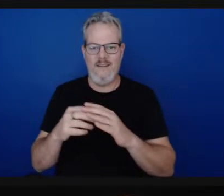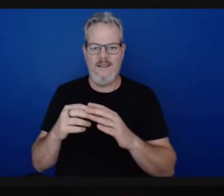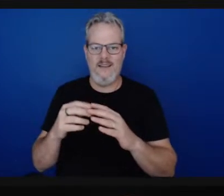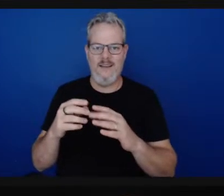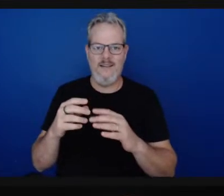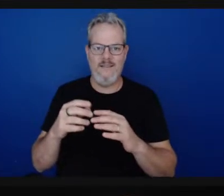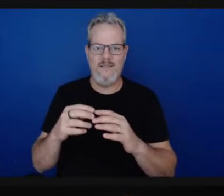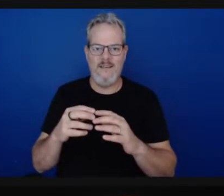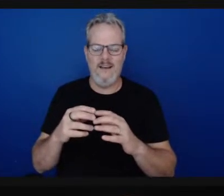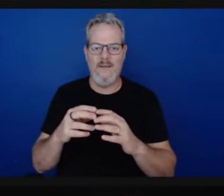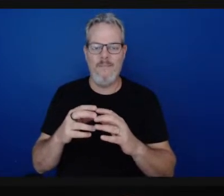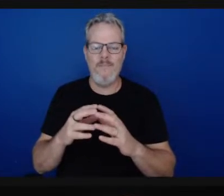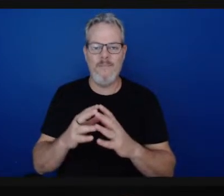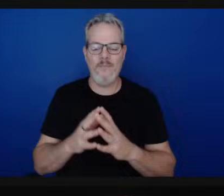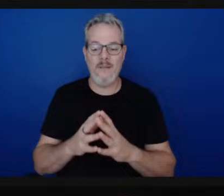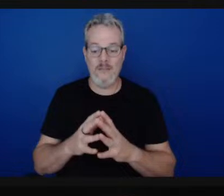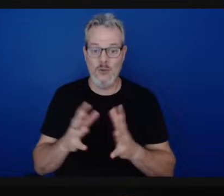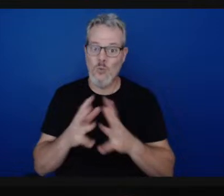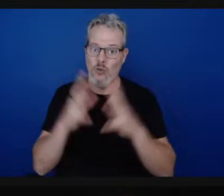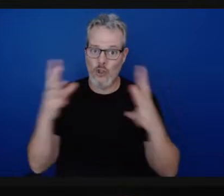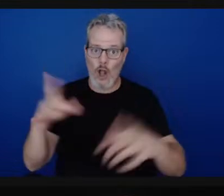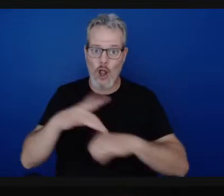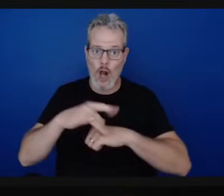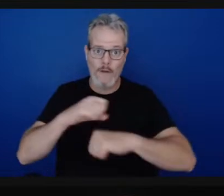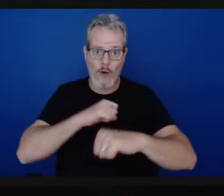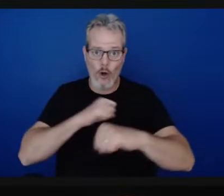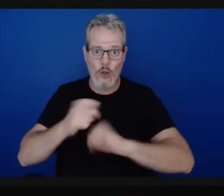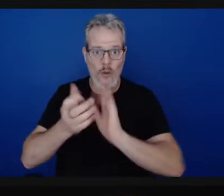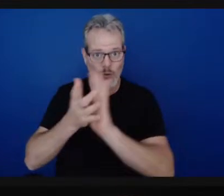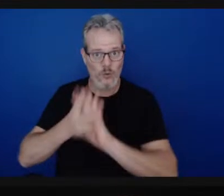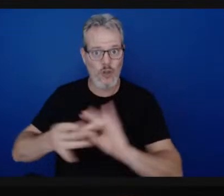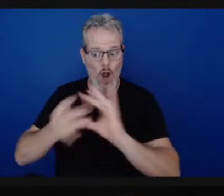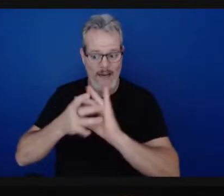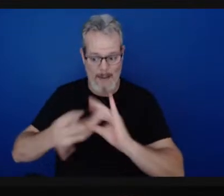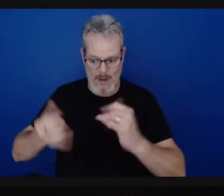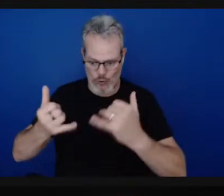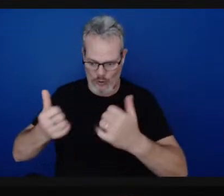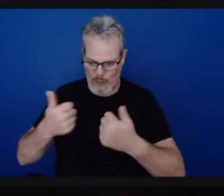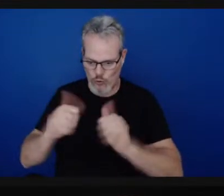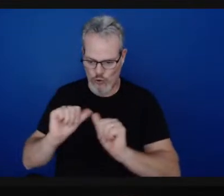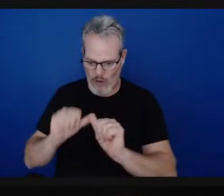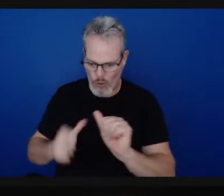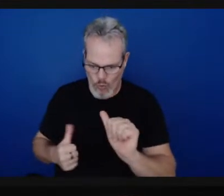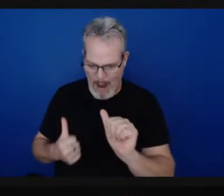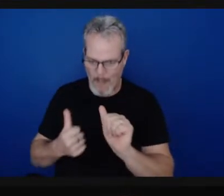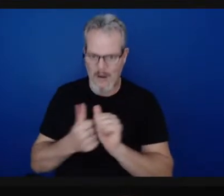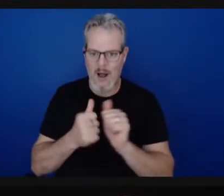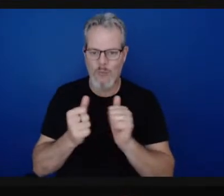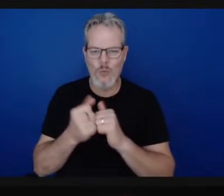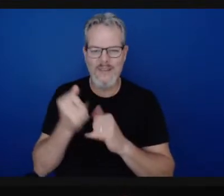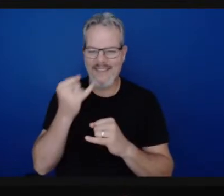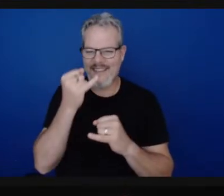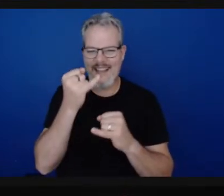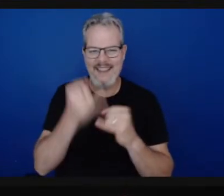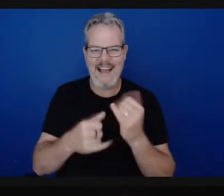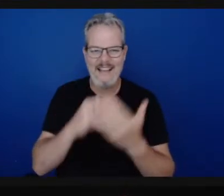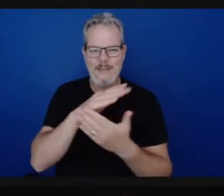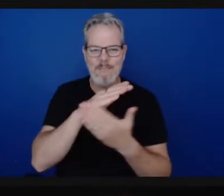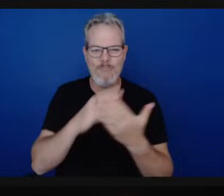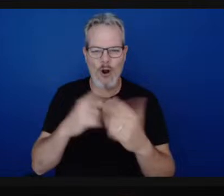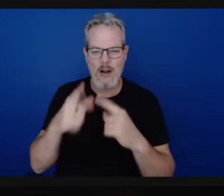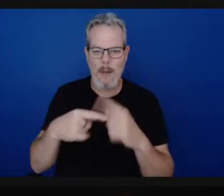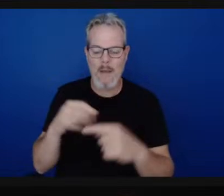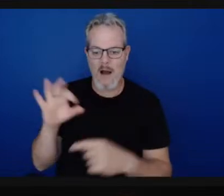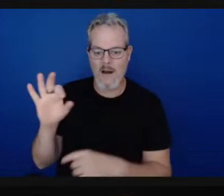earthquakes. So it's a lot of earthquakes we're talking about today. I'll try to wrap it up here with one last segment on our flex